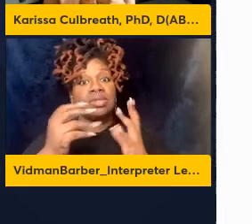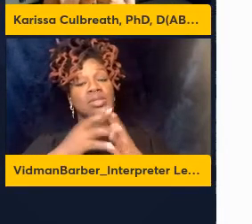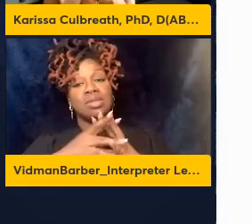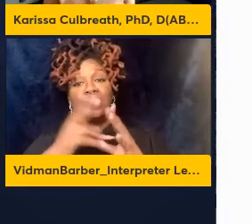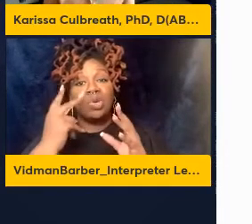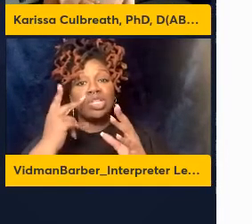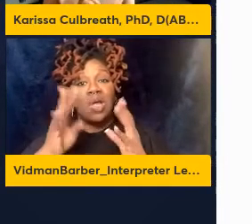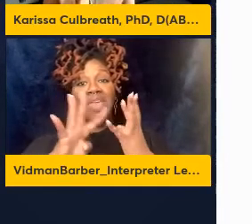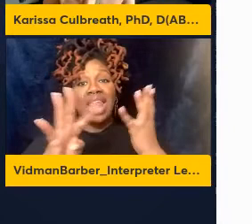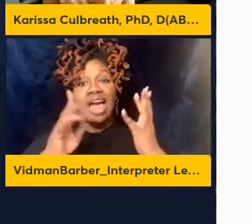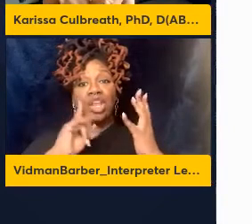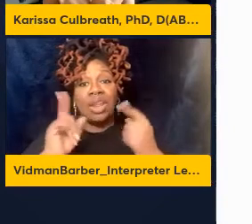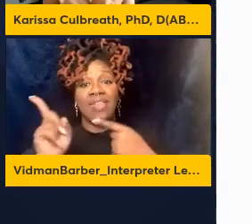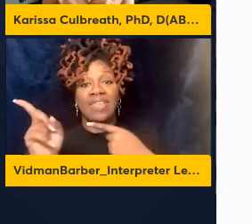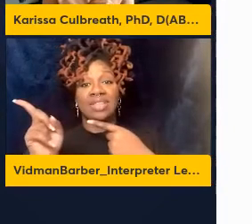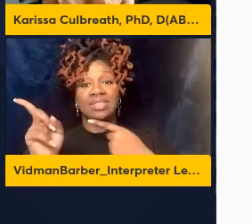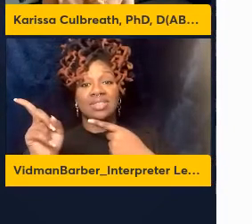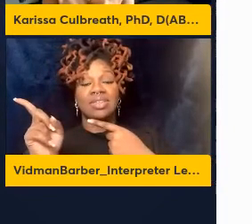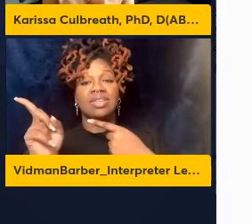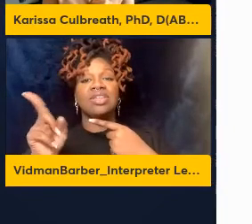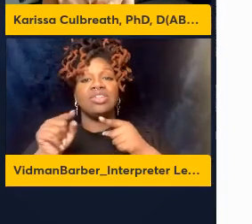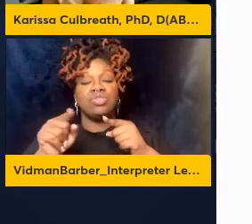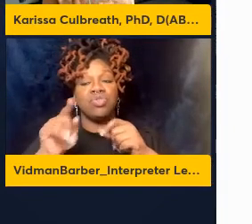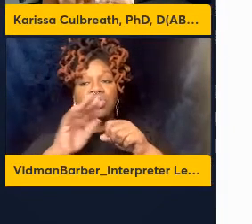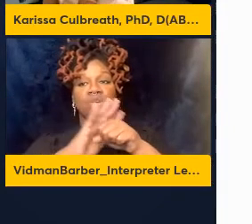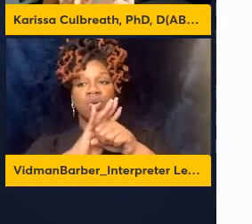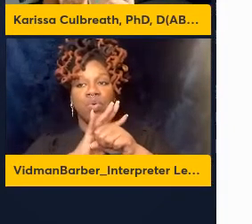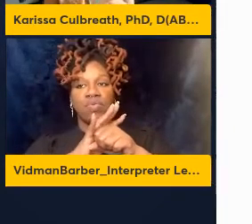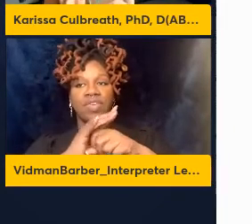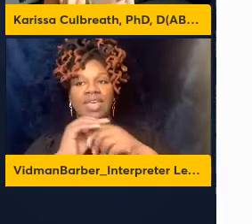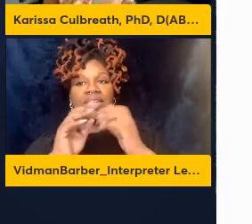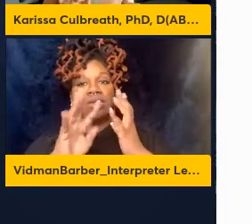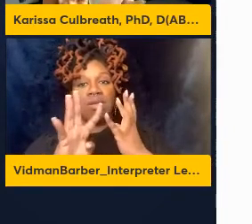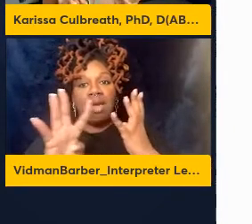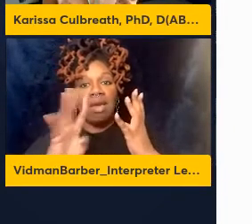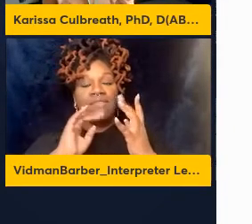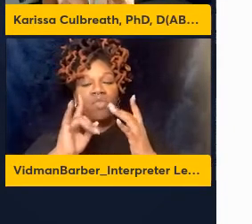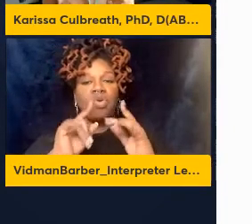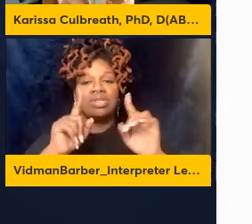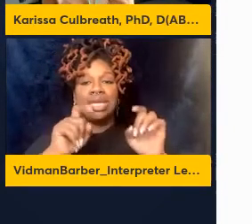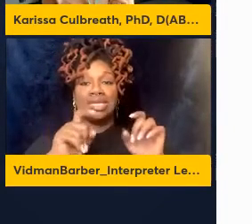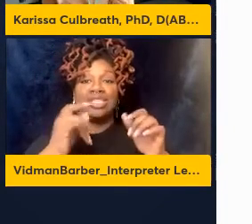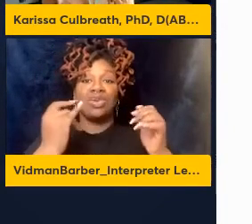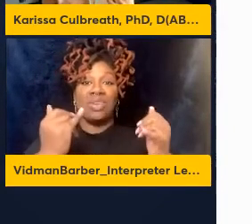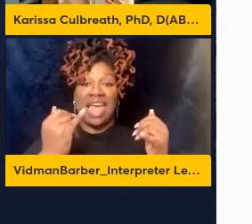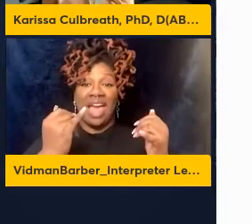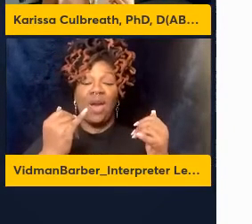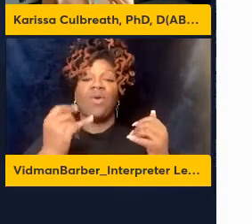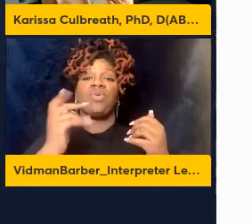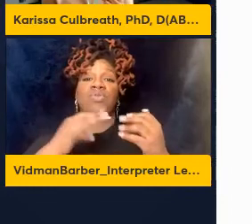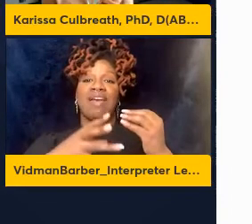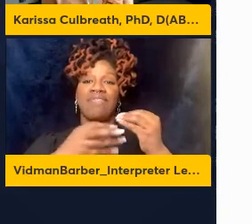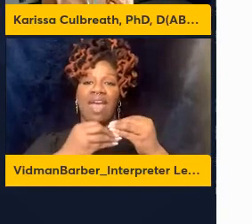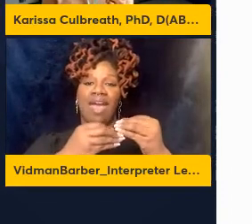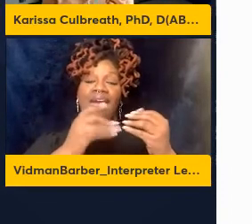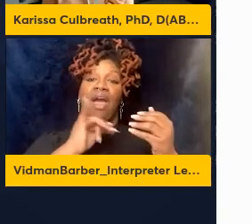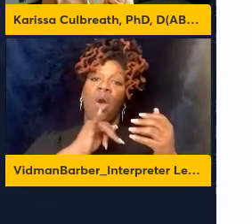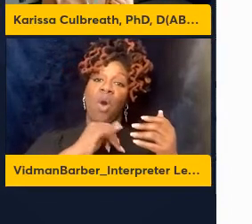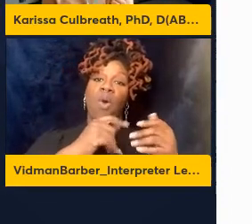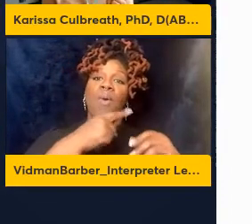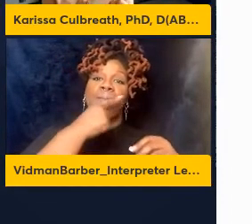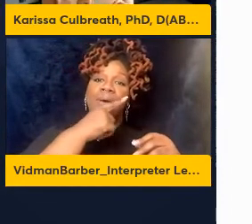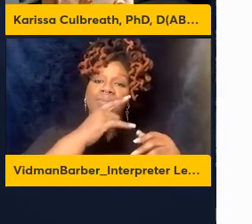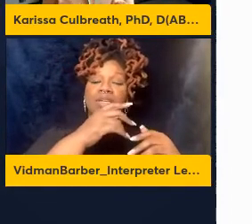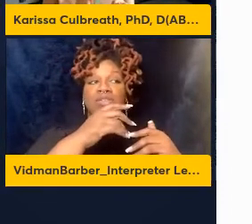the pandemic. And so when we're thinking about now an individual that may have had to take public transportation and that 20 minutes was really